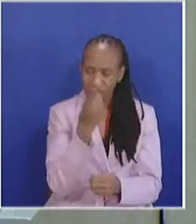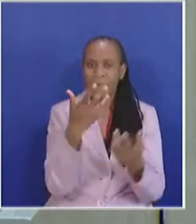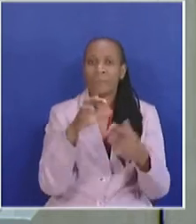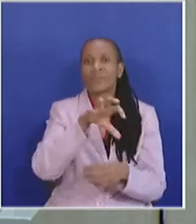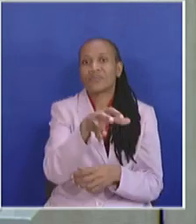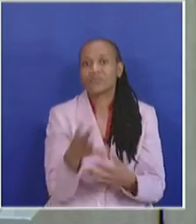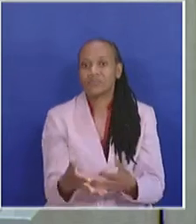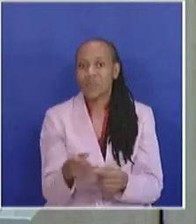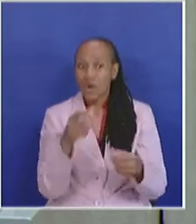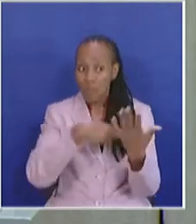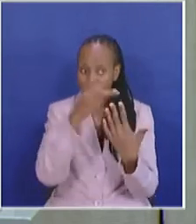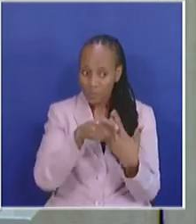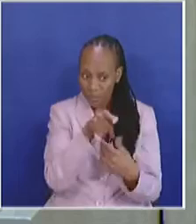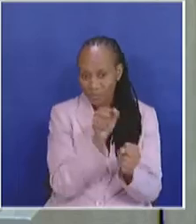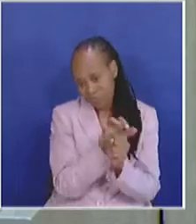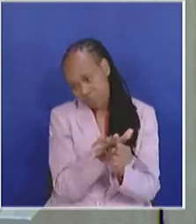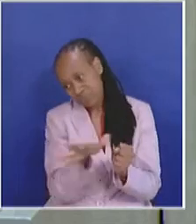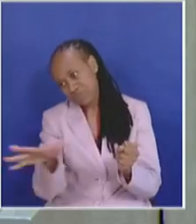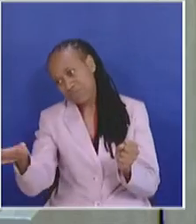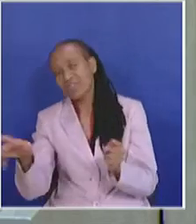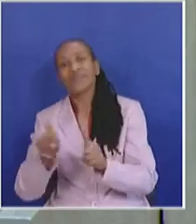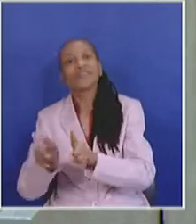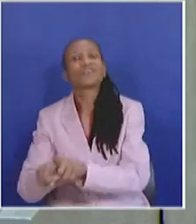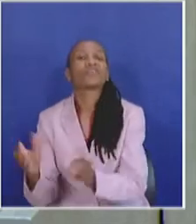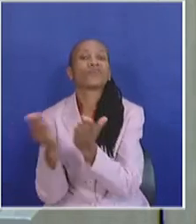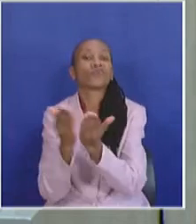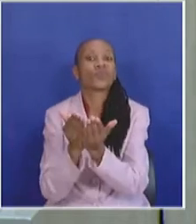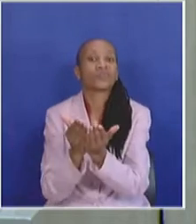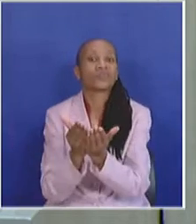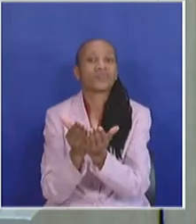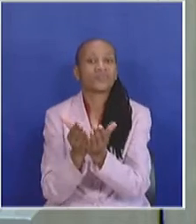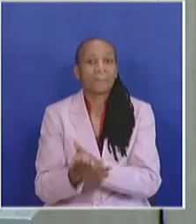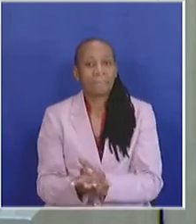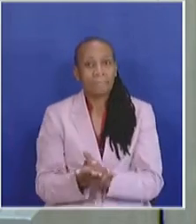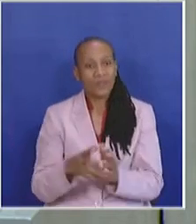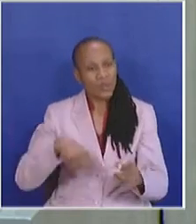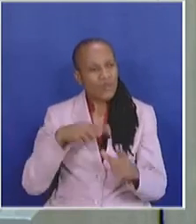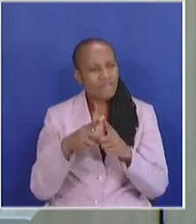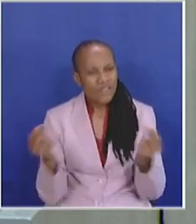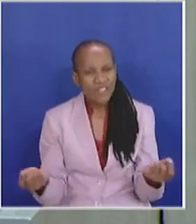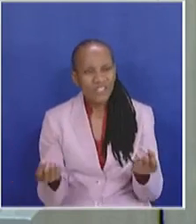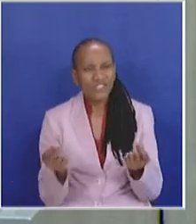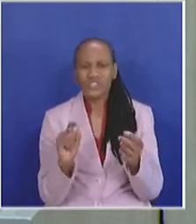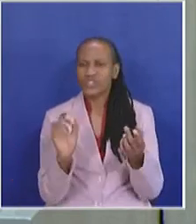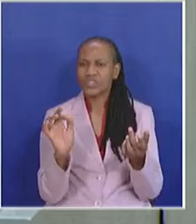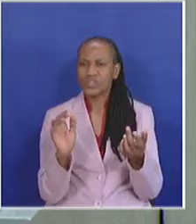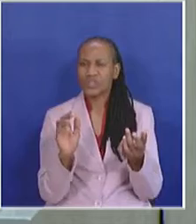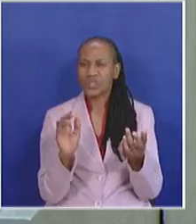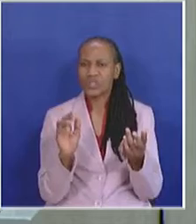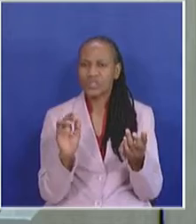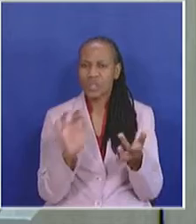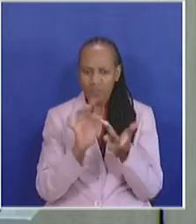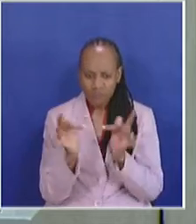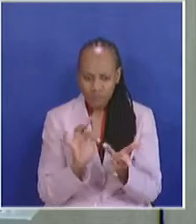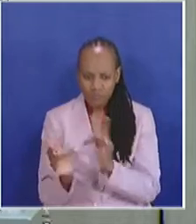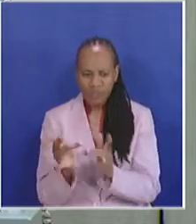out that project to all the schools by the end of the term of office. We have rolled out Wi-Fi hotspots in public spaces, as the Honorable